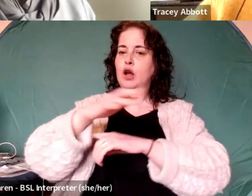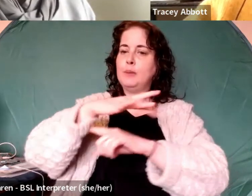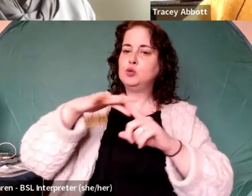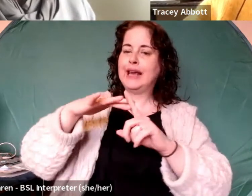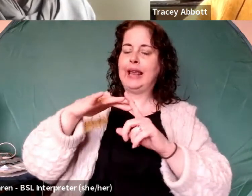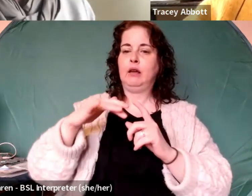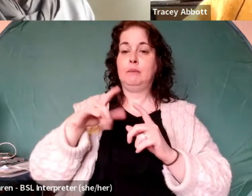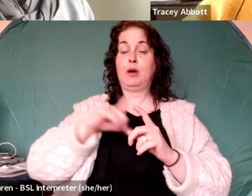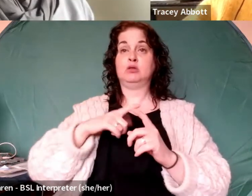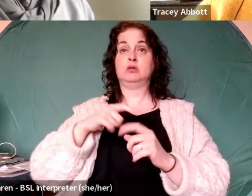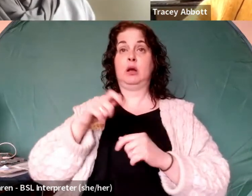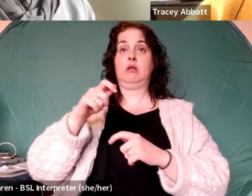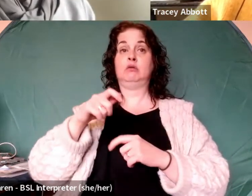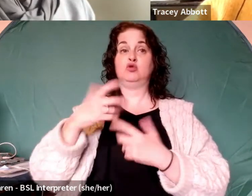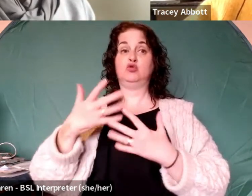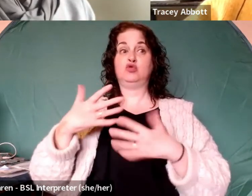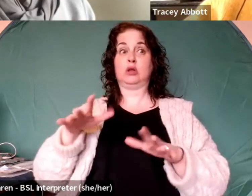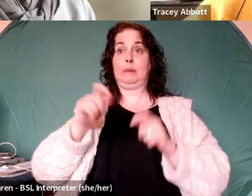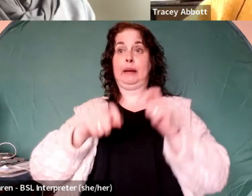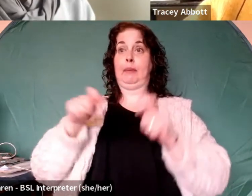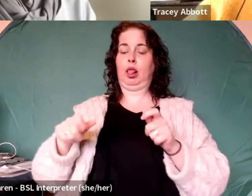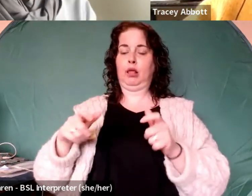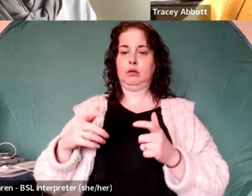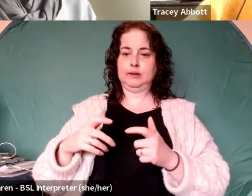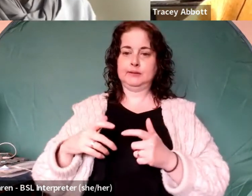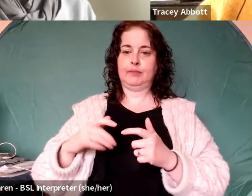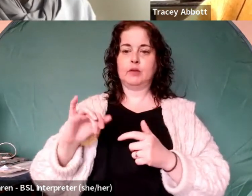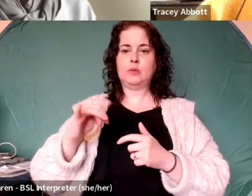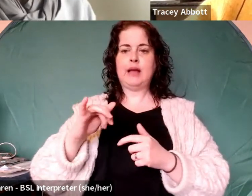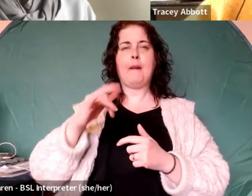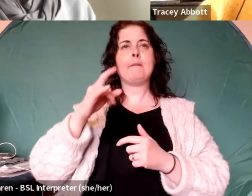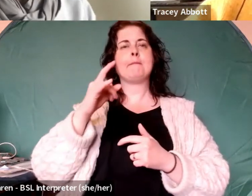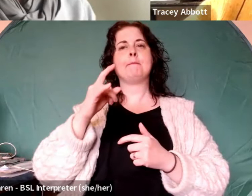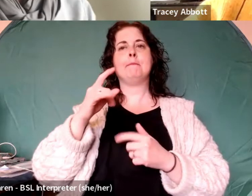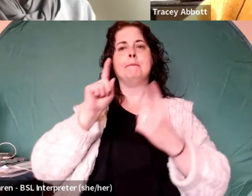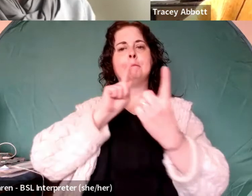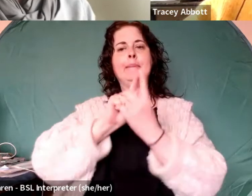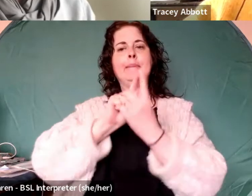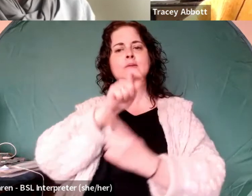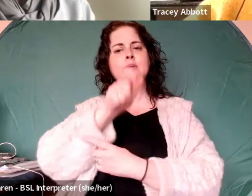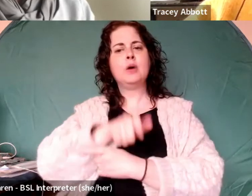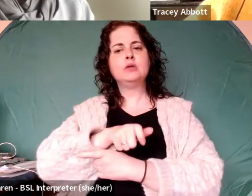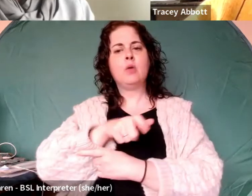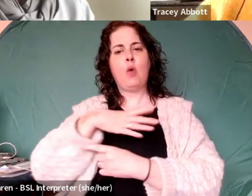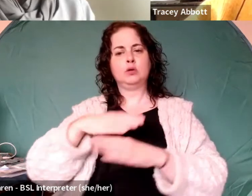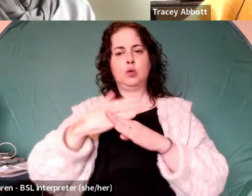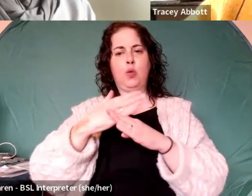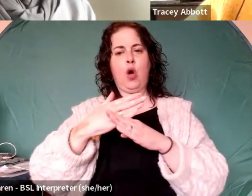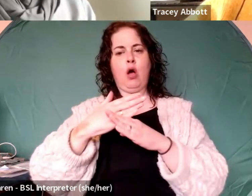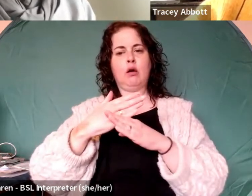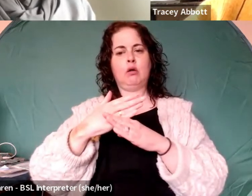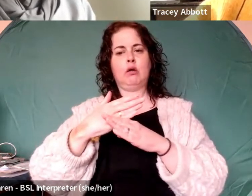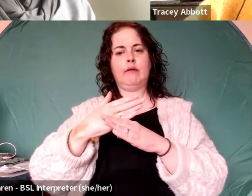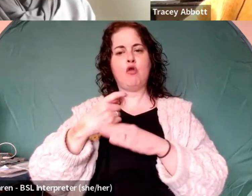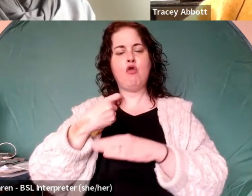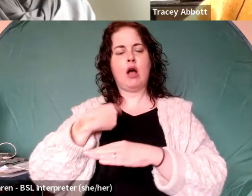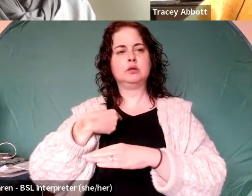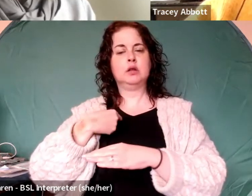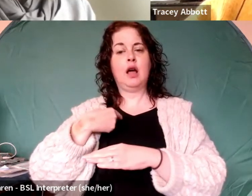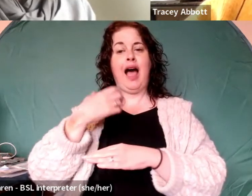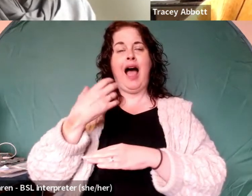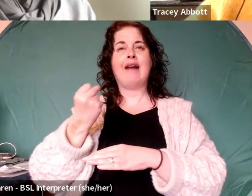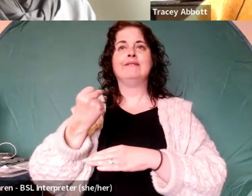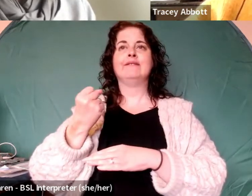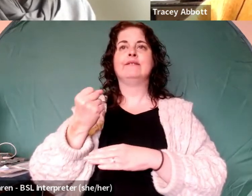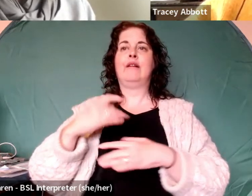we're just people. Yeah. And sometimes we might meet someone who wants to work for us, who has the kind